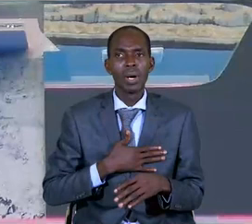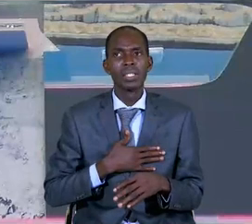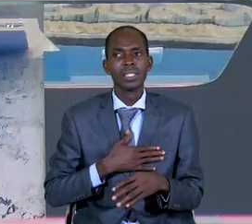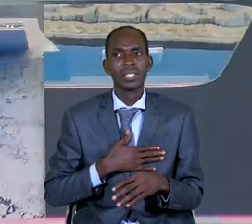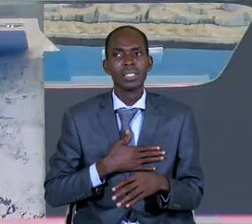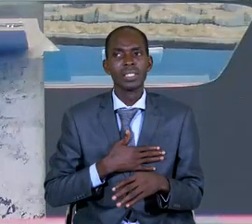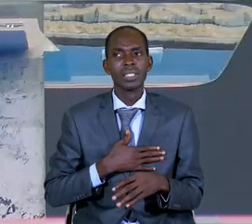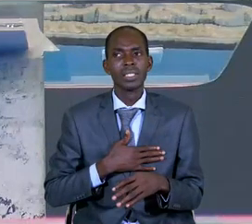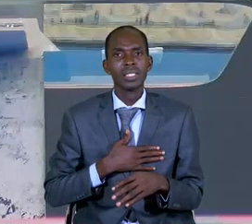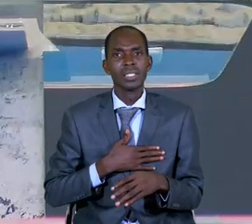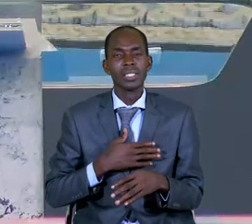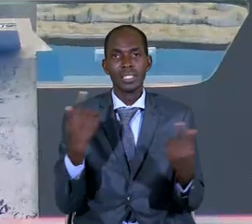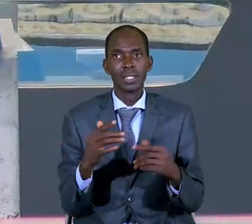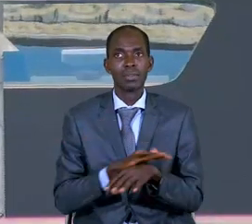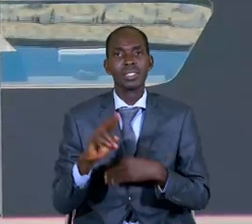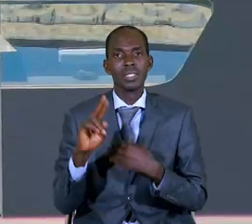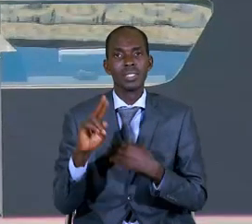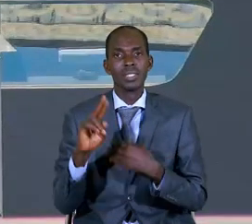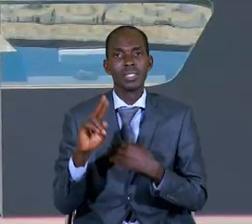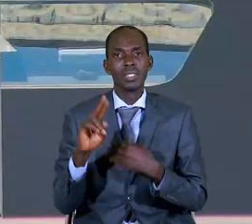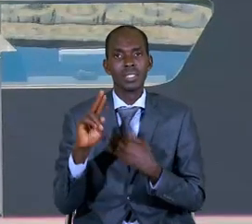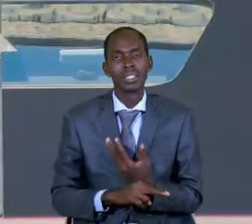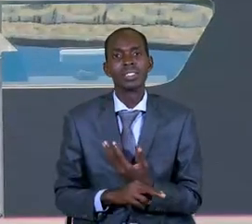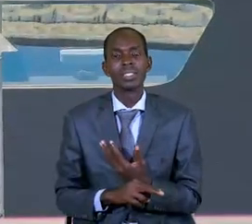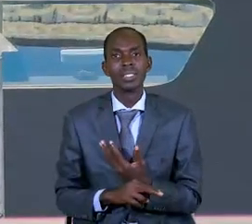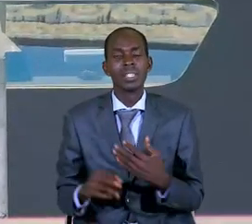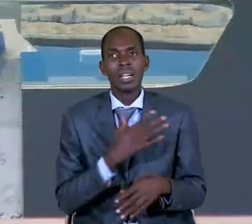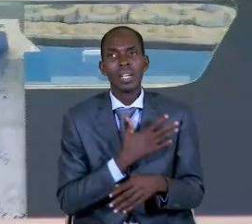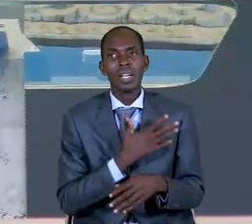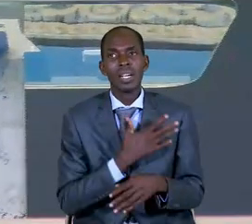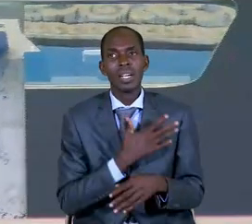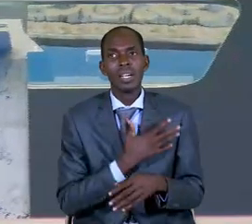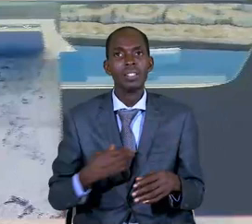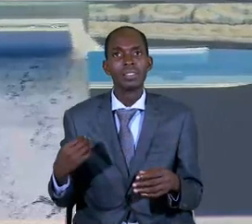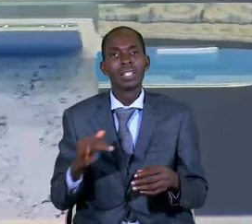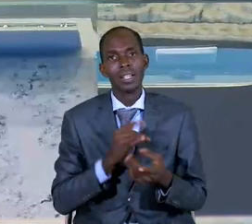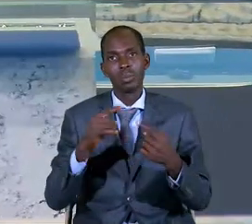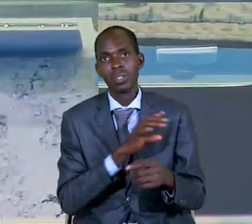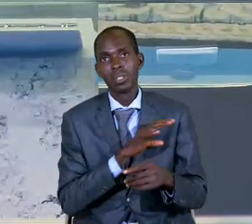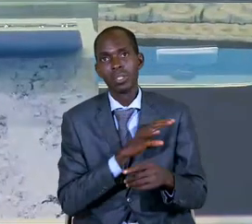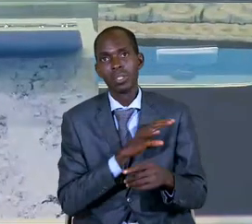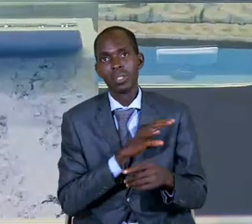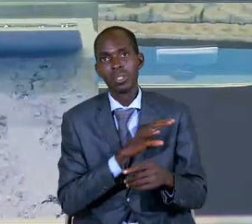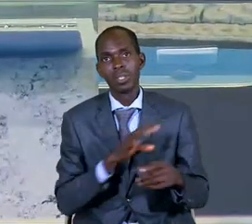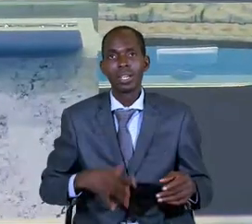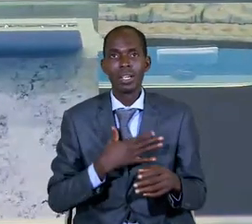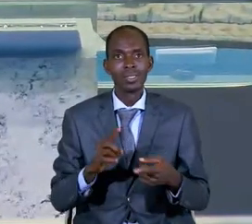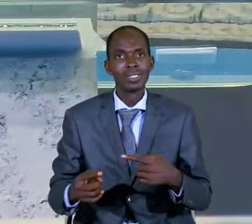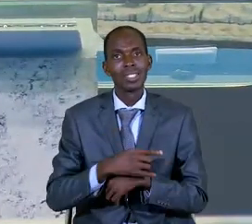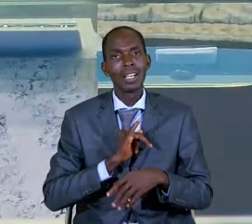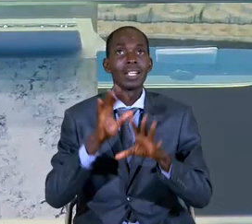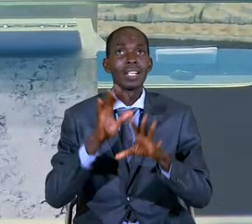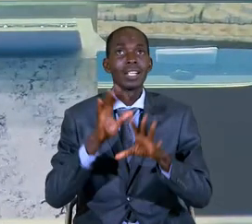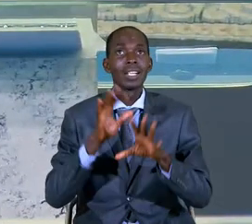I forsake all that dirty sin, ugly sin in my life. I come to Christ, and today I receive him.